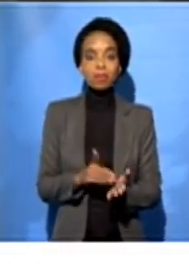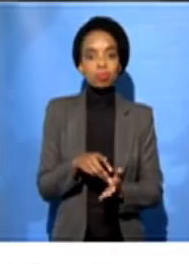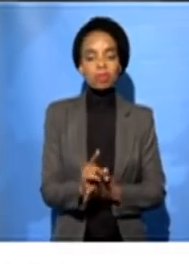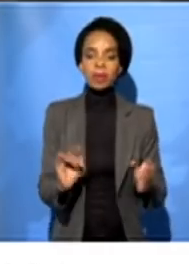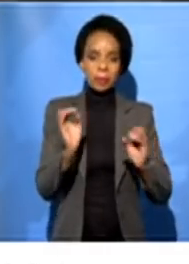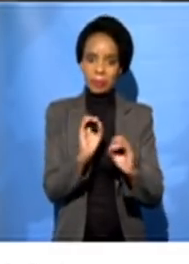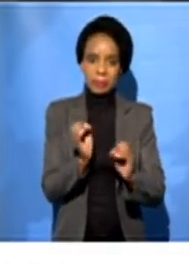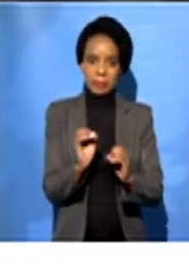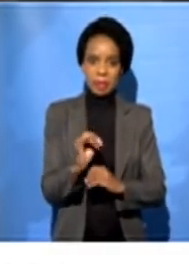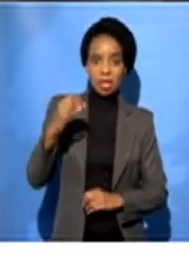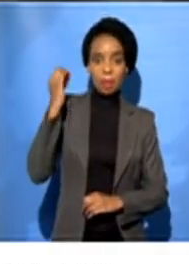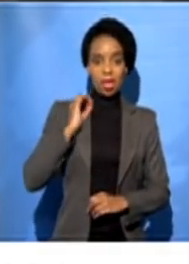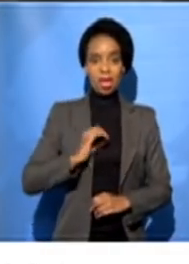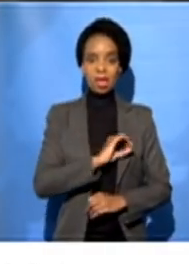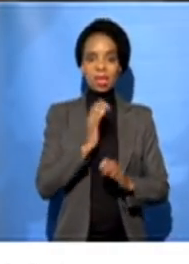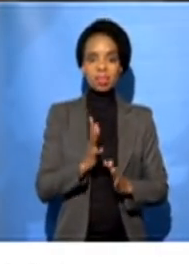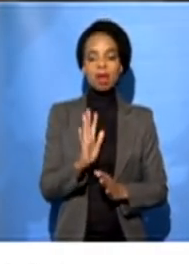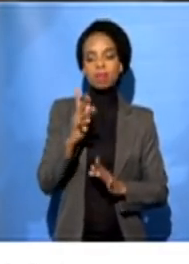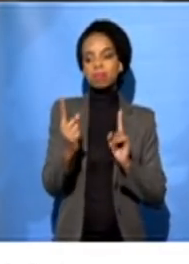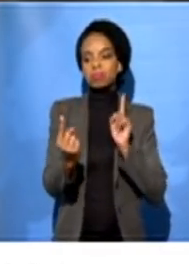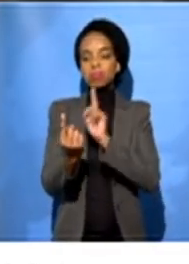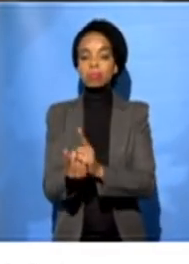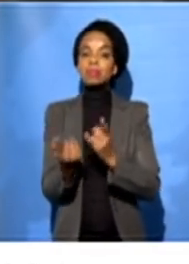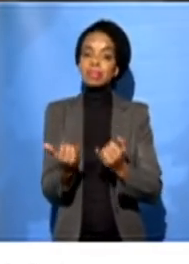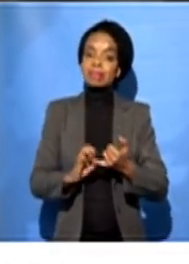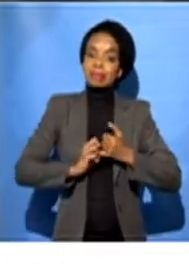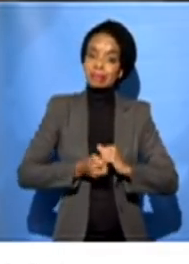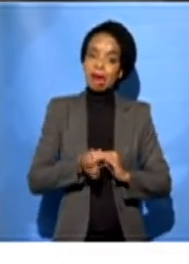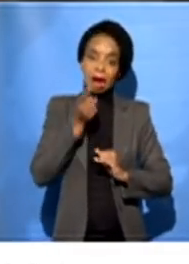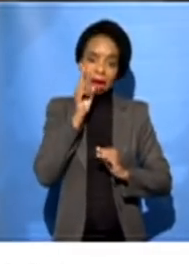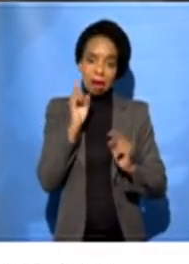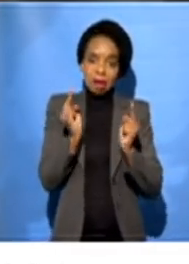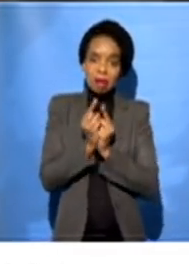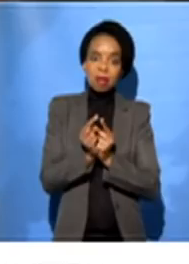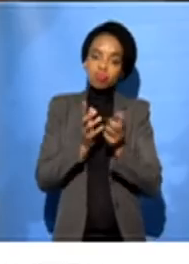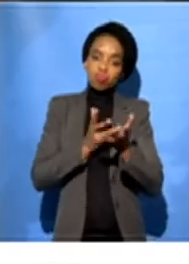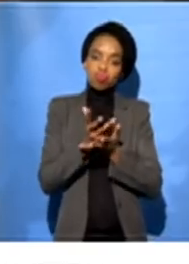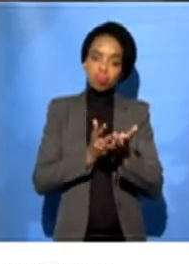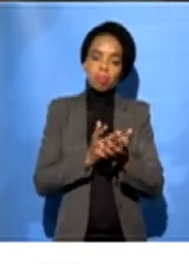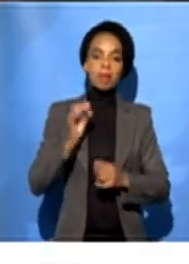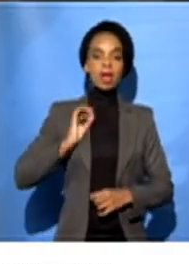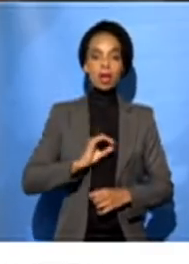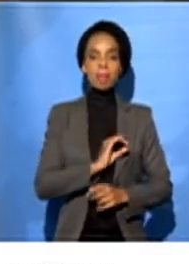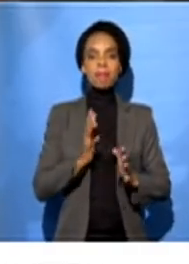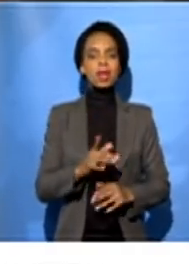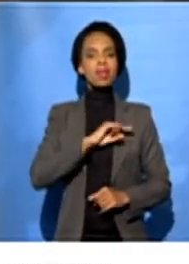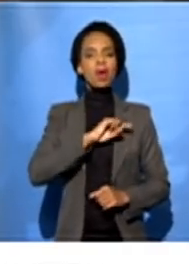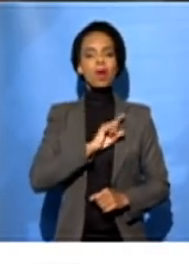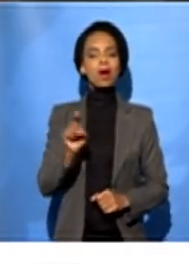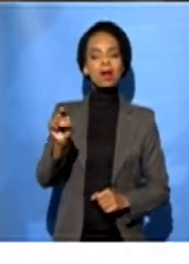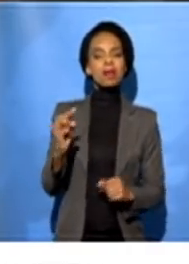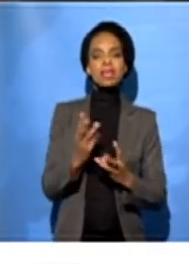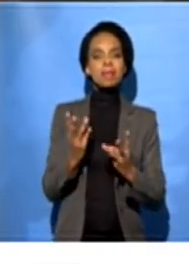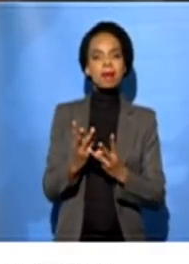to come and address them. We've been trying to get in touch with the mayor to ask why hasn't she address the people, especially in the